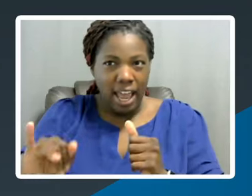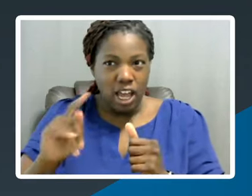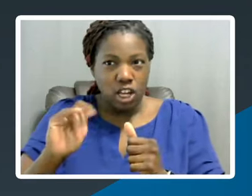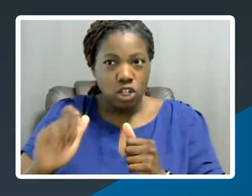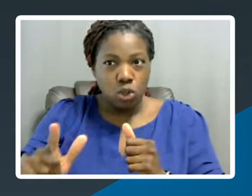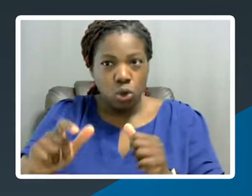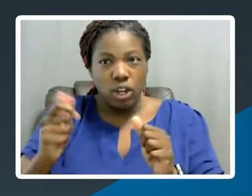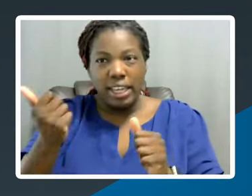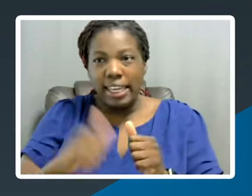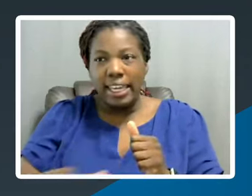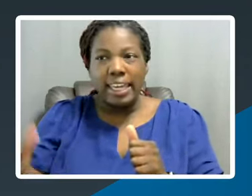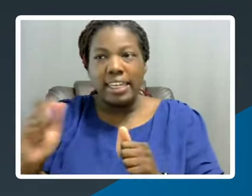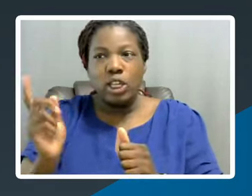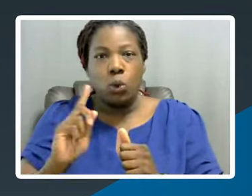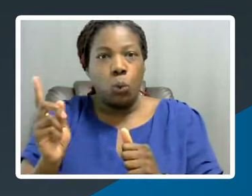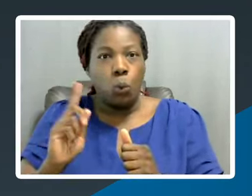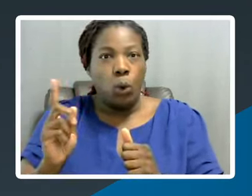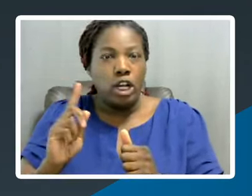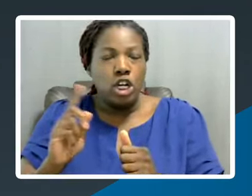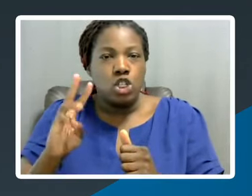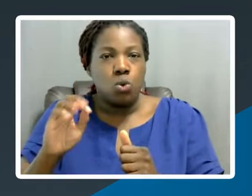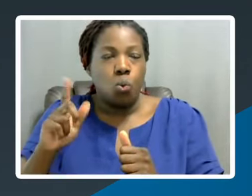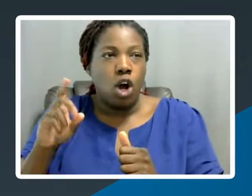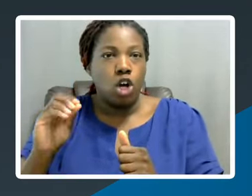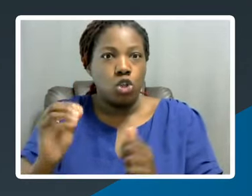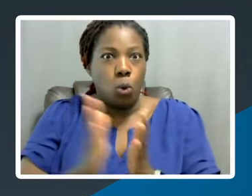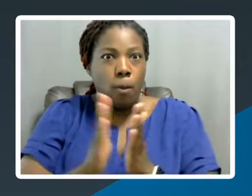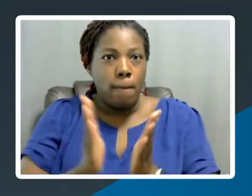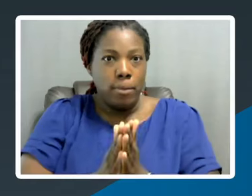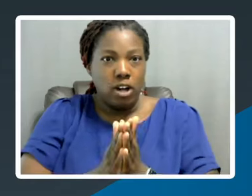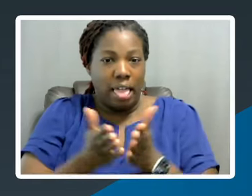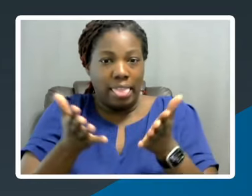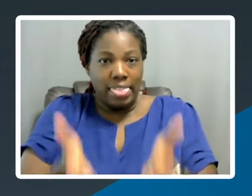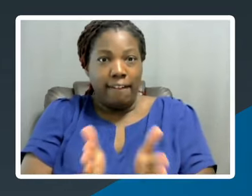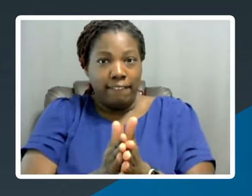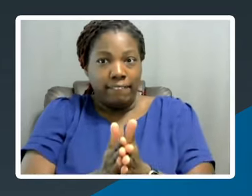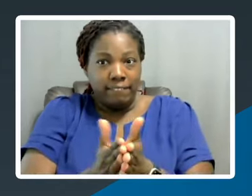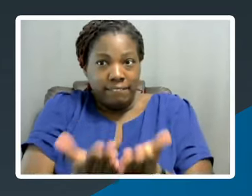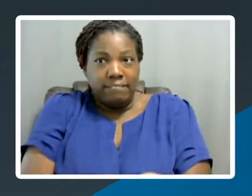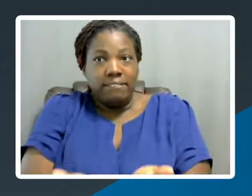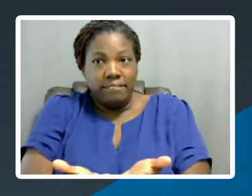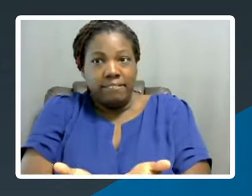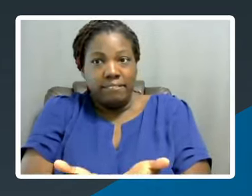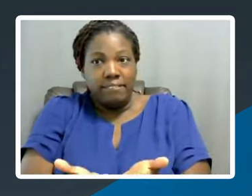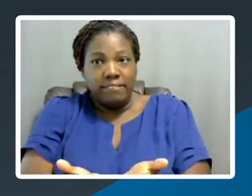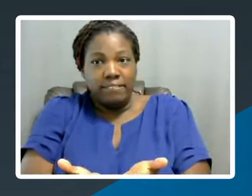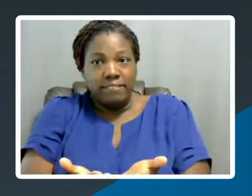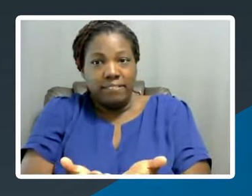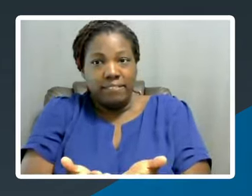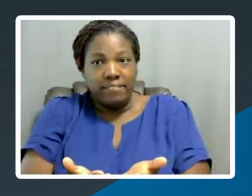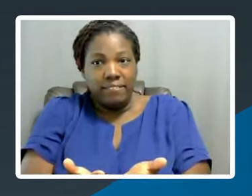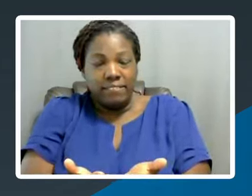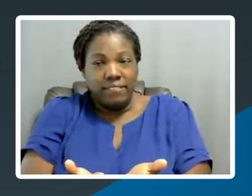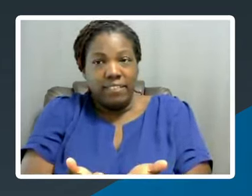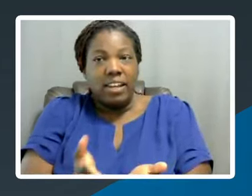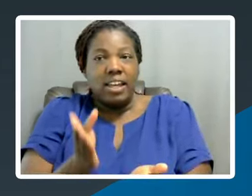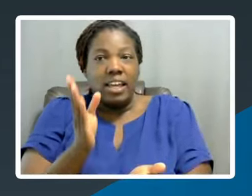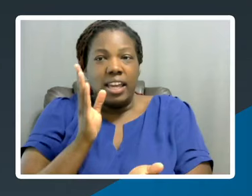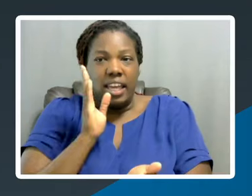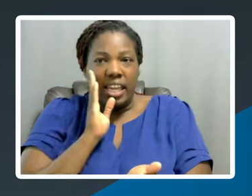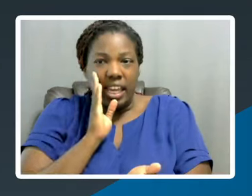any Where's Waldo book under it, and it will find it. And there's that little, I don't know if you can see, there's a little like a little finger, a little rubber finger, and it will drop right down